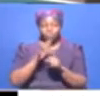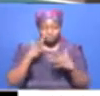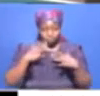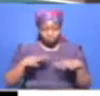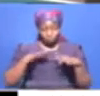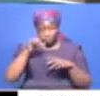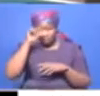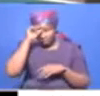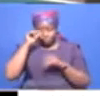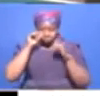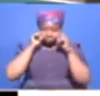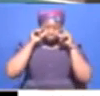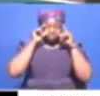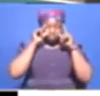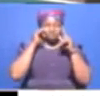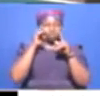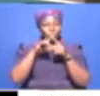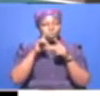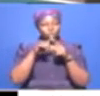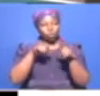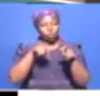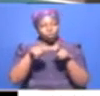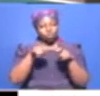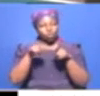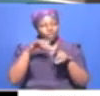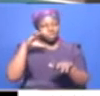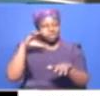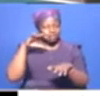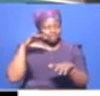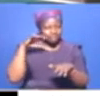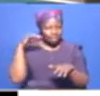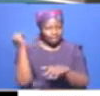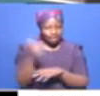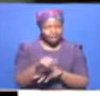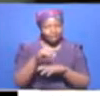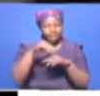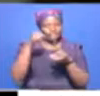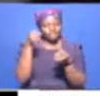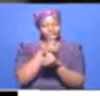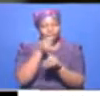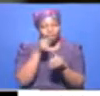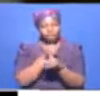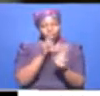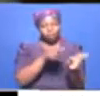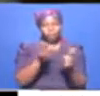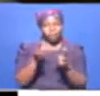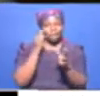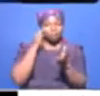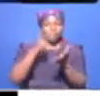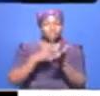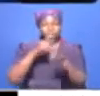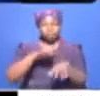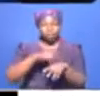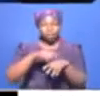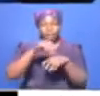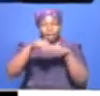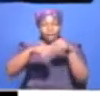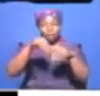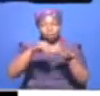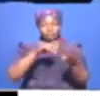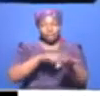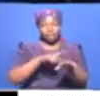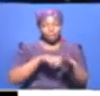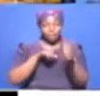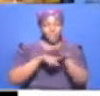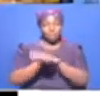avert any form of violence normally witnessed in the electioneering period. Speaking in Nakuru during a multi-sectoral consultative